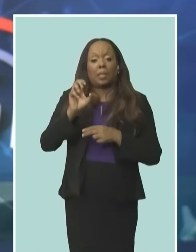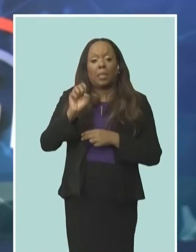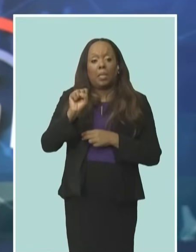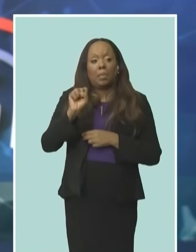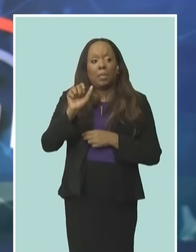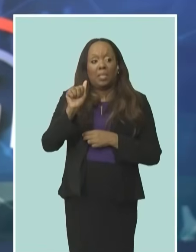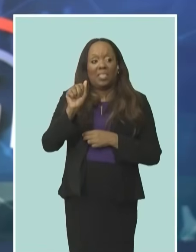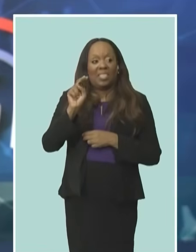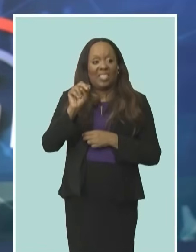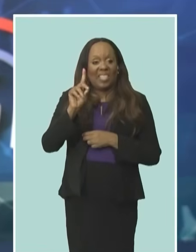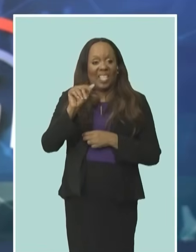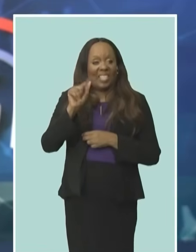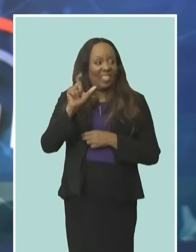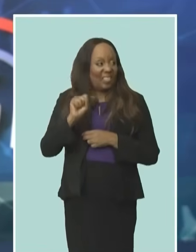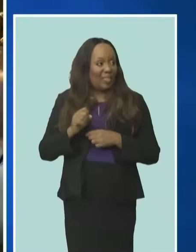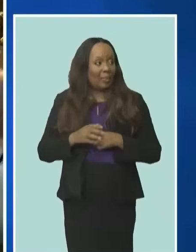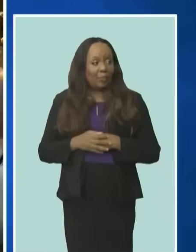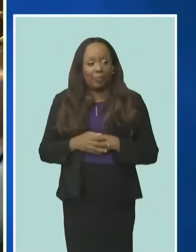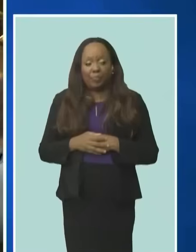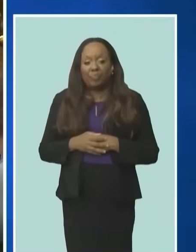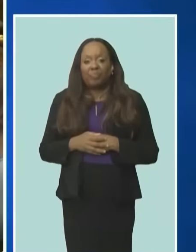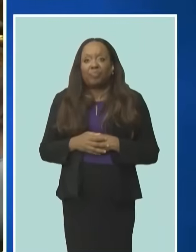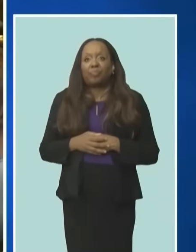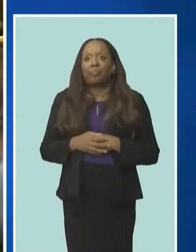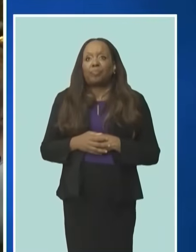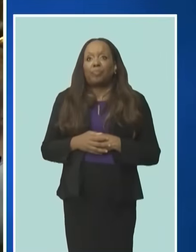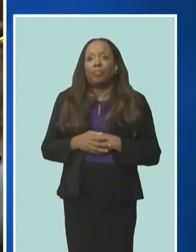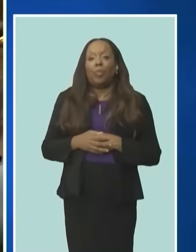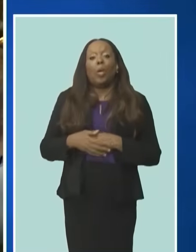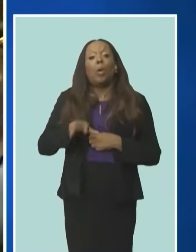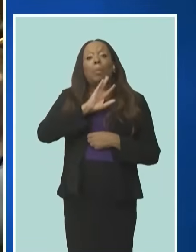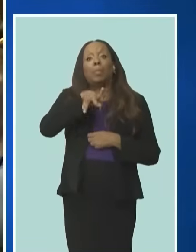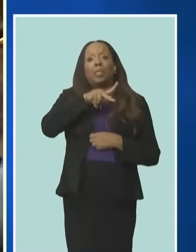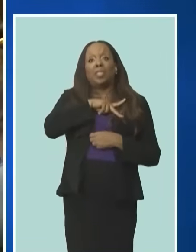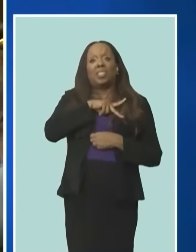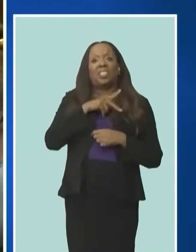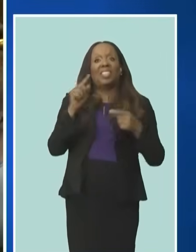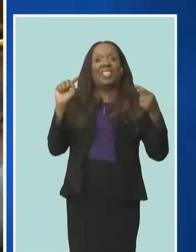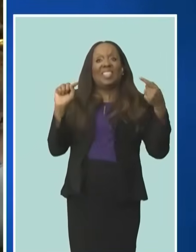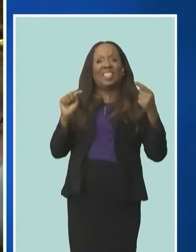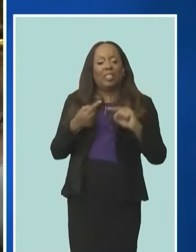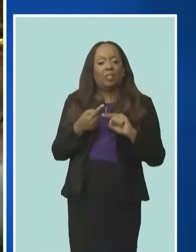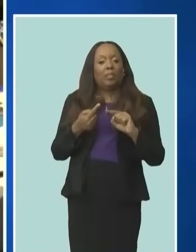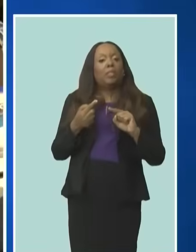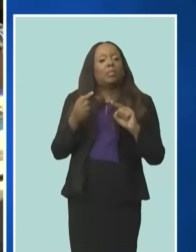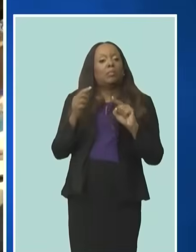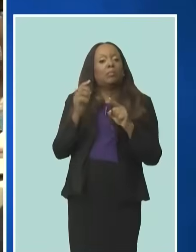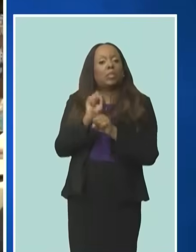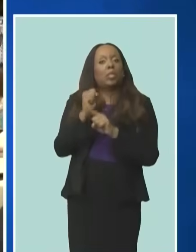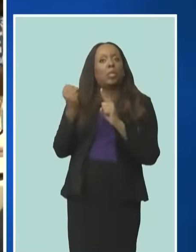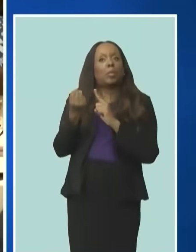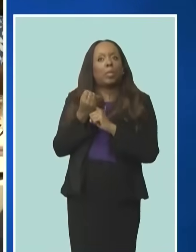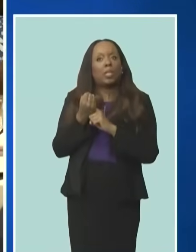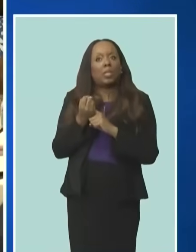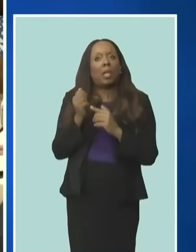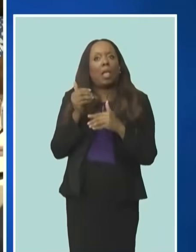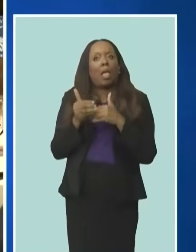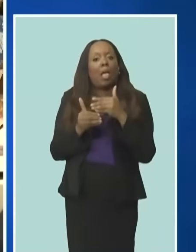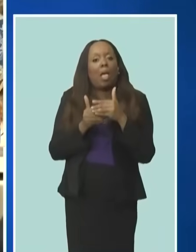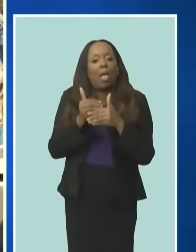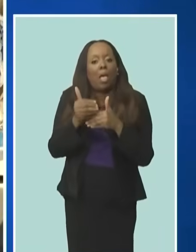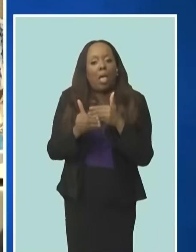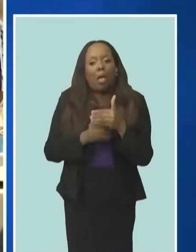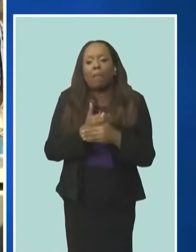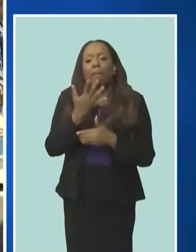has that story. Personal injury matters are taking well over 5 years and sometimes as long as